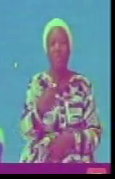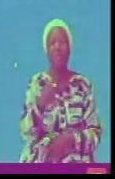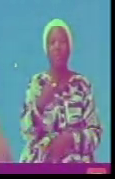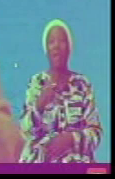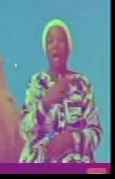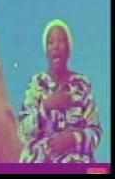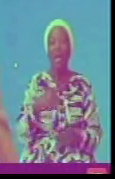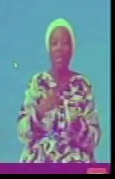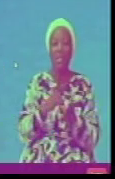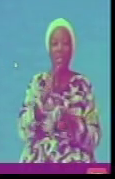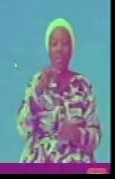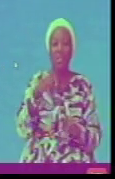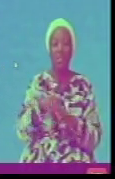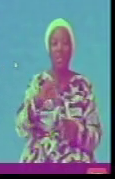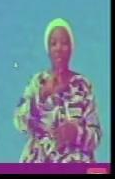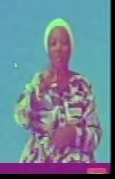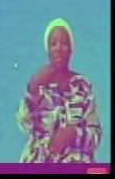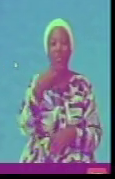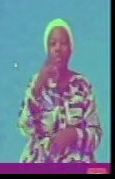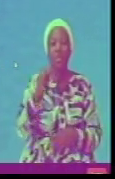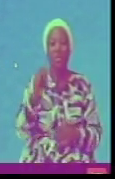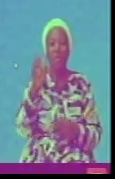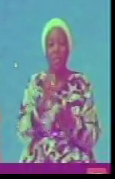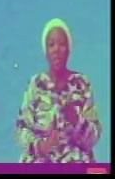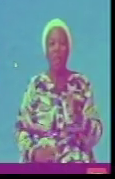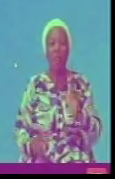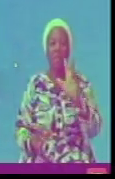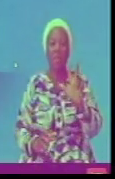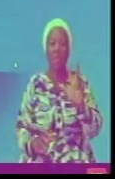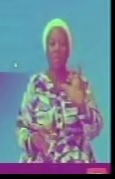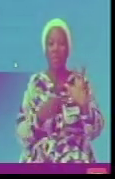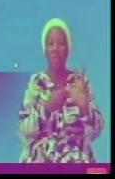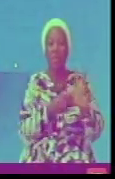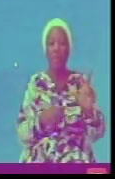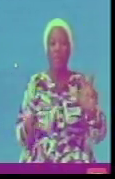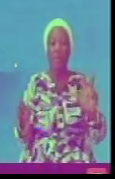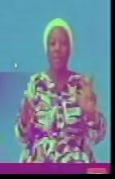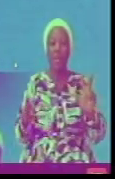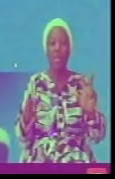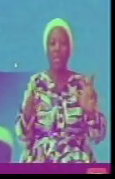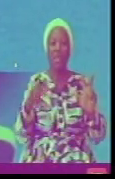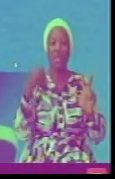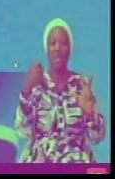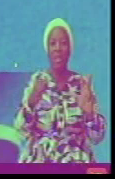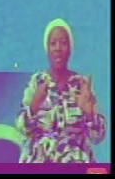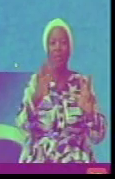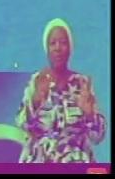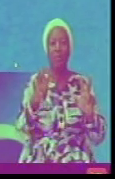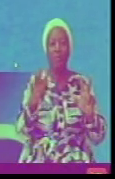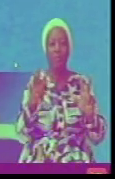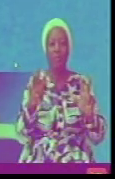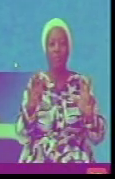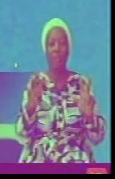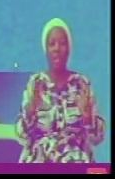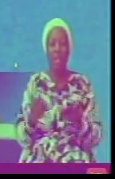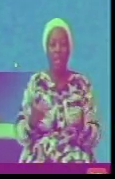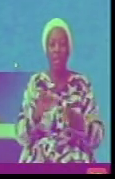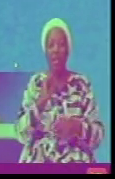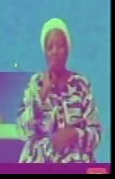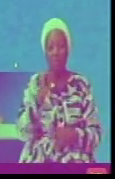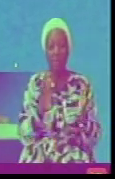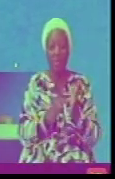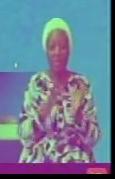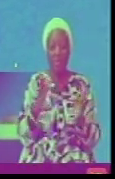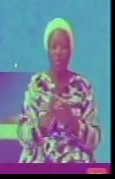with the words of Jesus himself. And it's in John chapter 3, reading